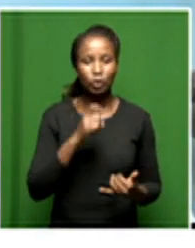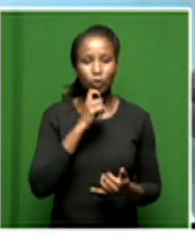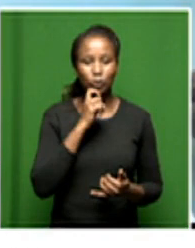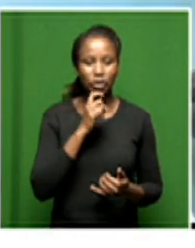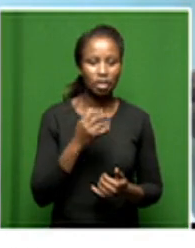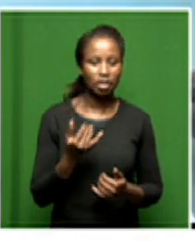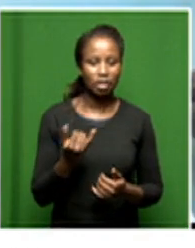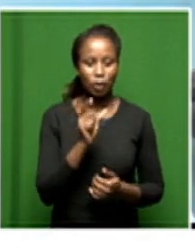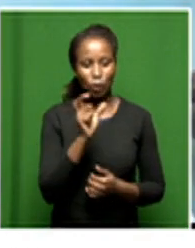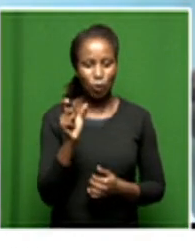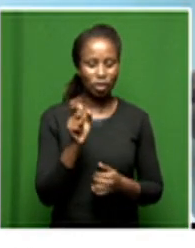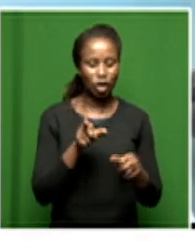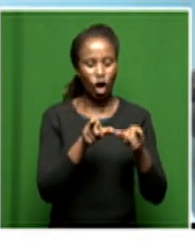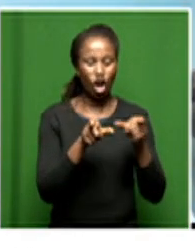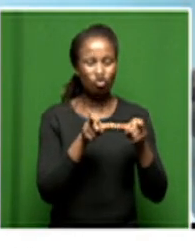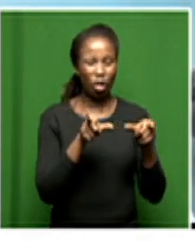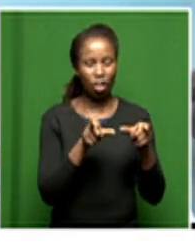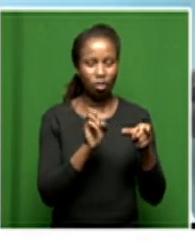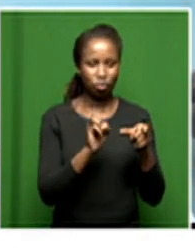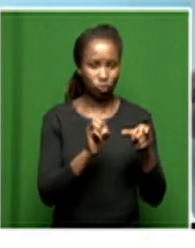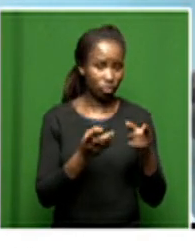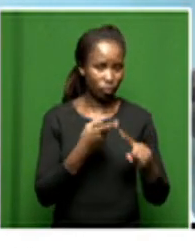bossing it in the Eastern Cape.